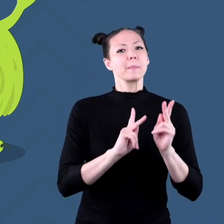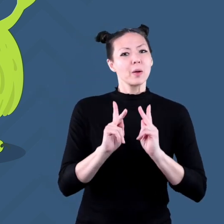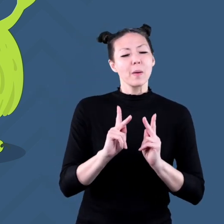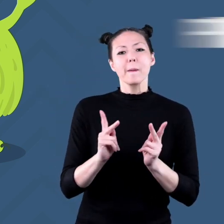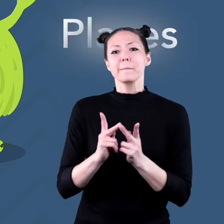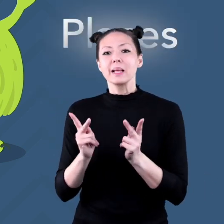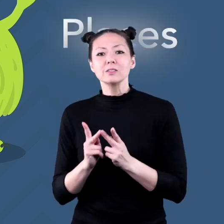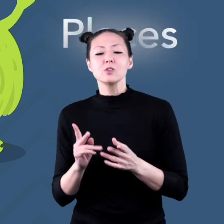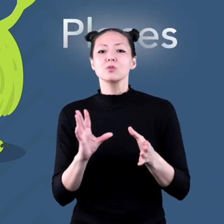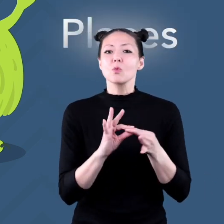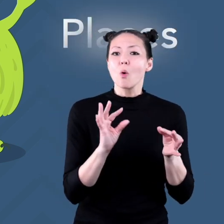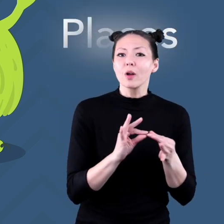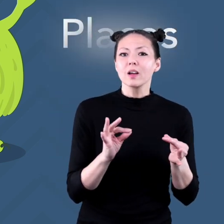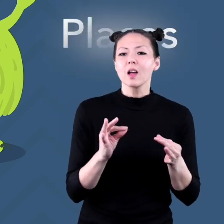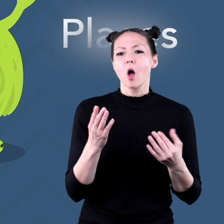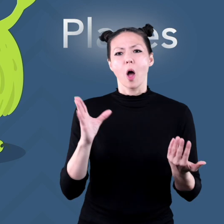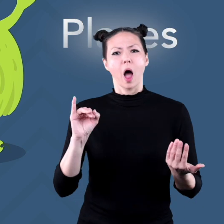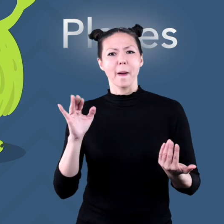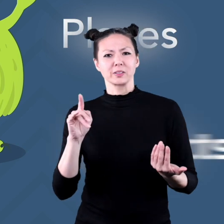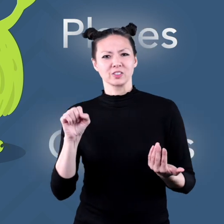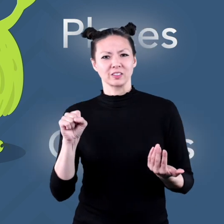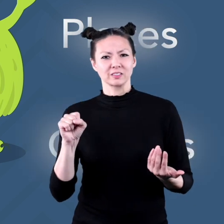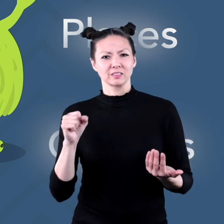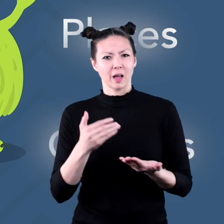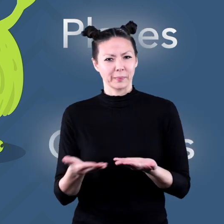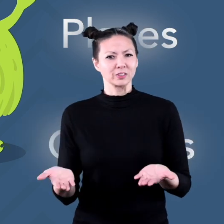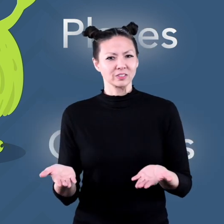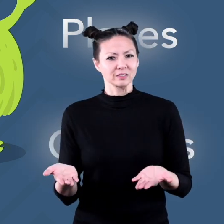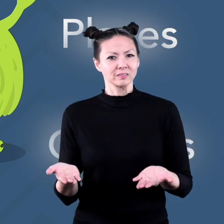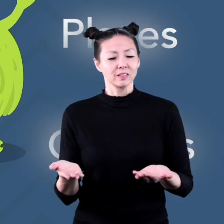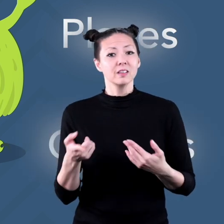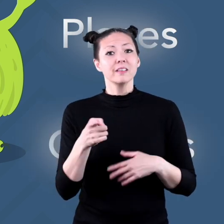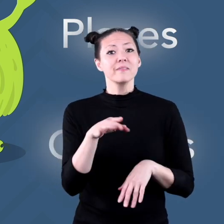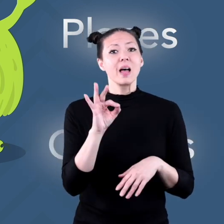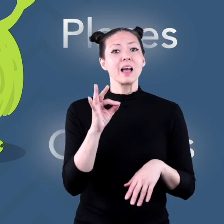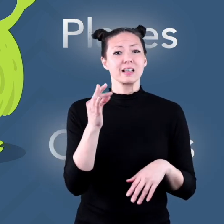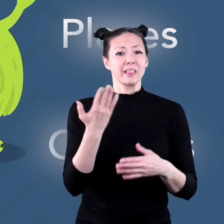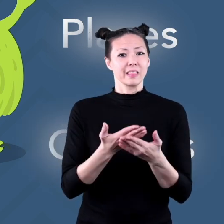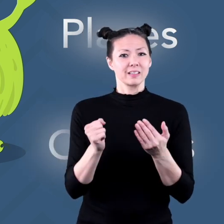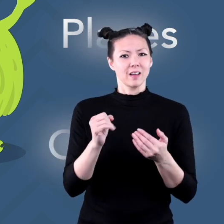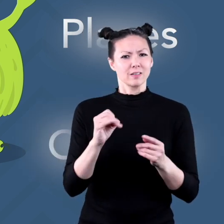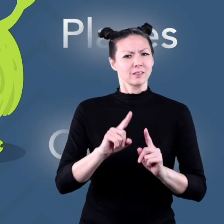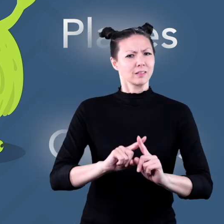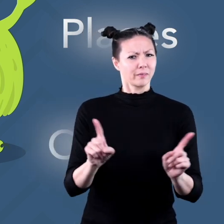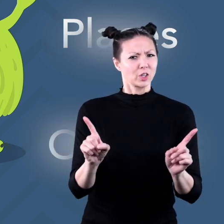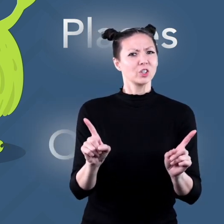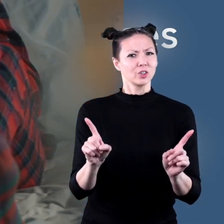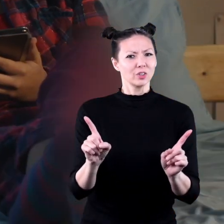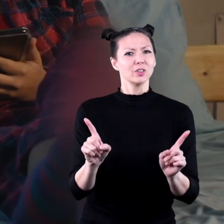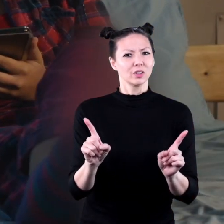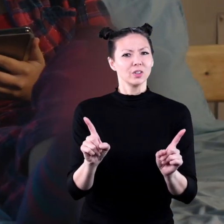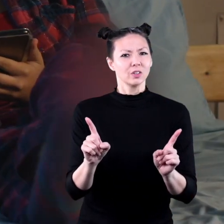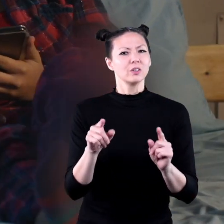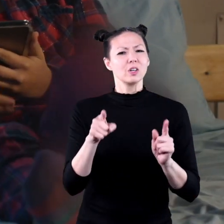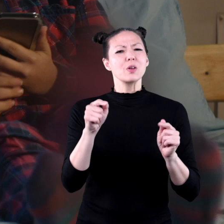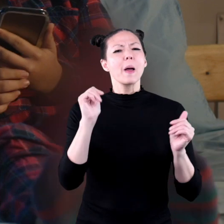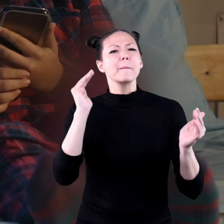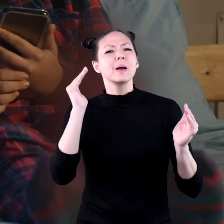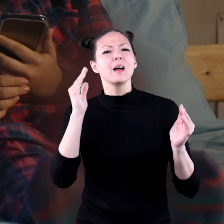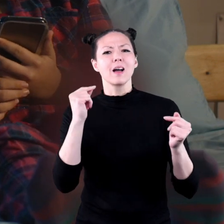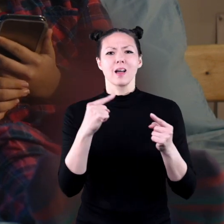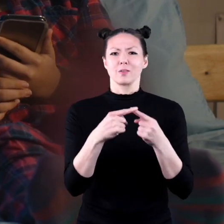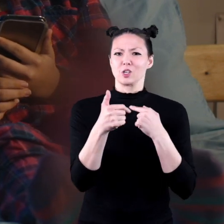people, places, stories, or objects, and finding the things that are different. Can you compare